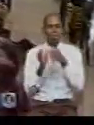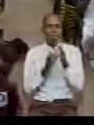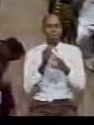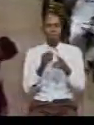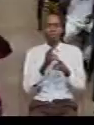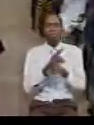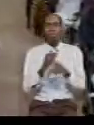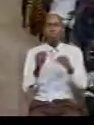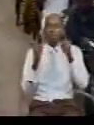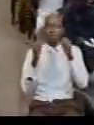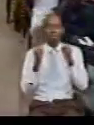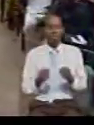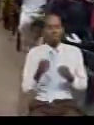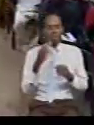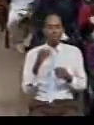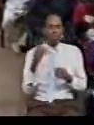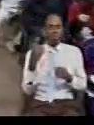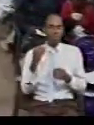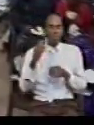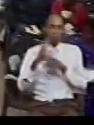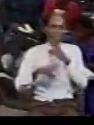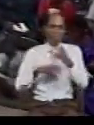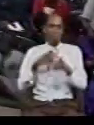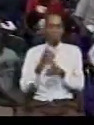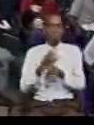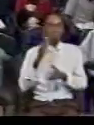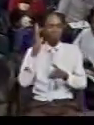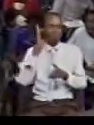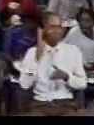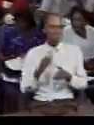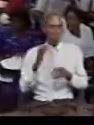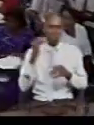the world will cut short your life.